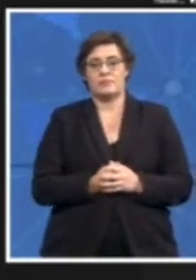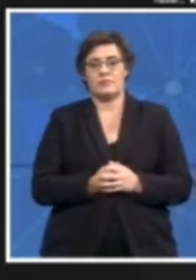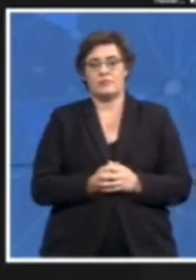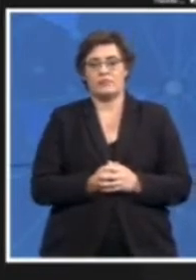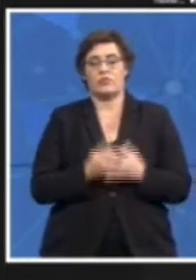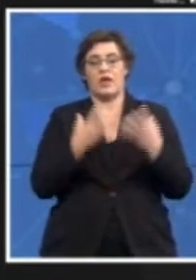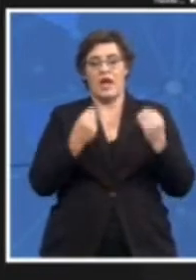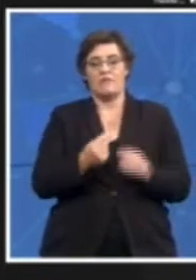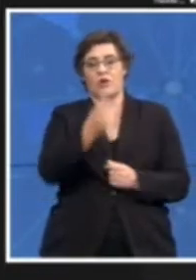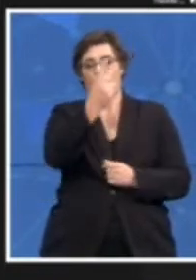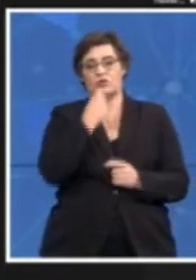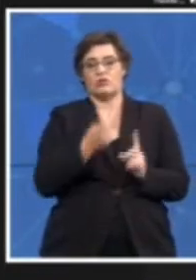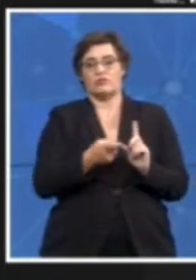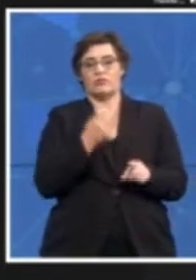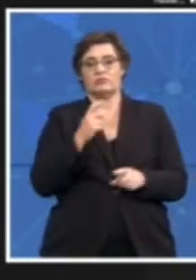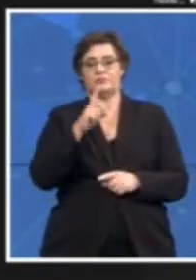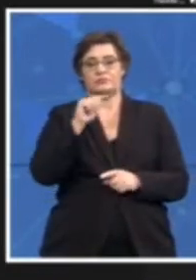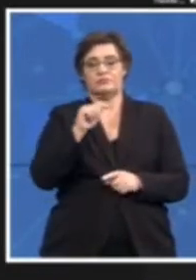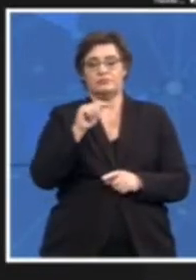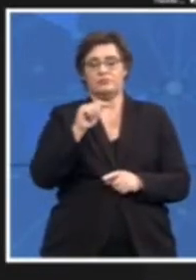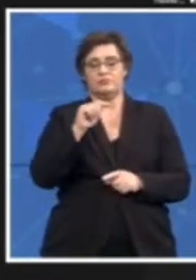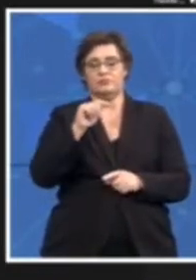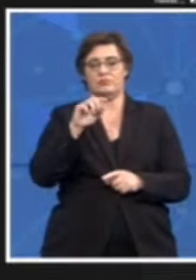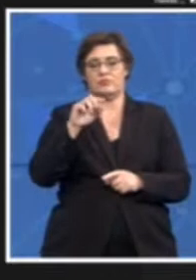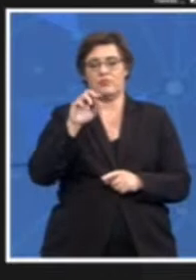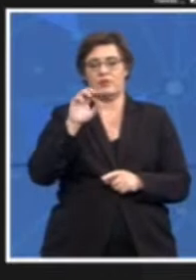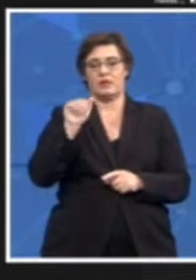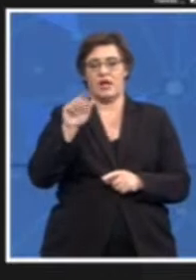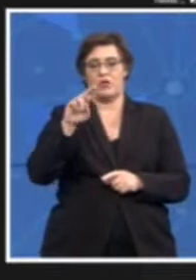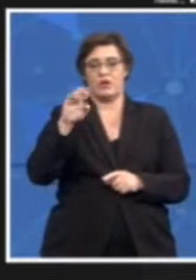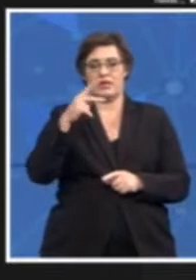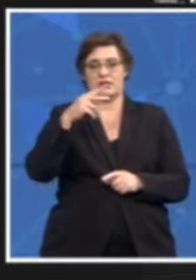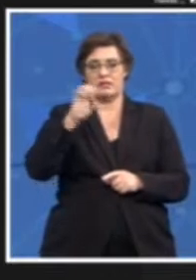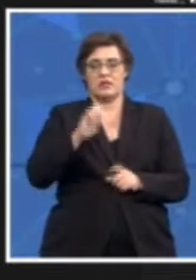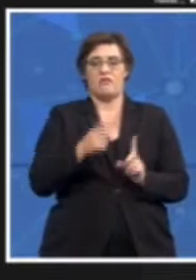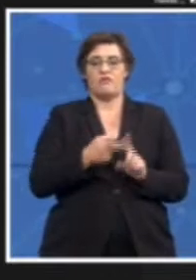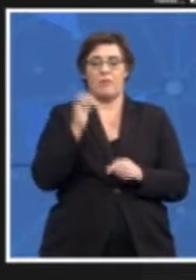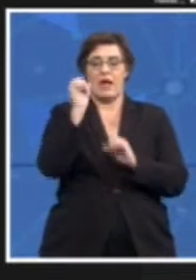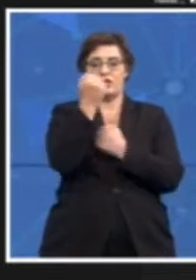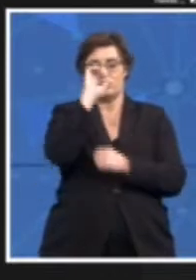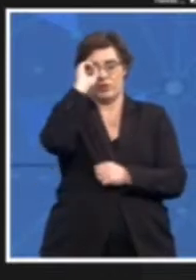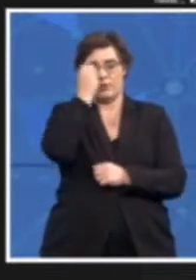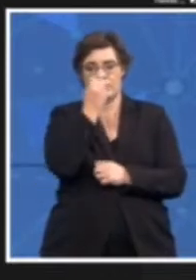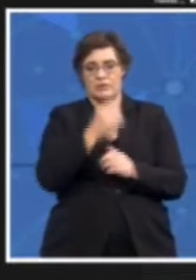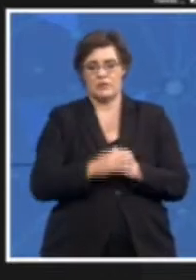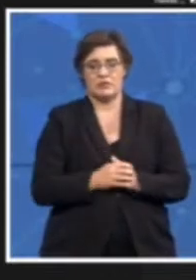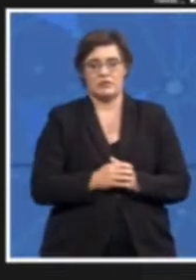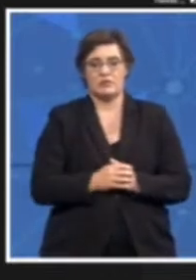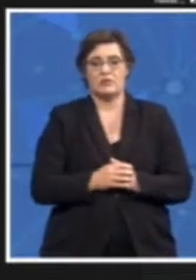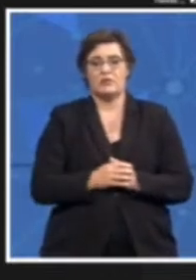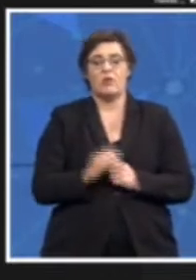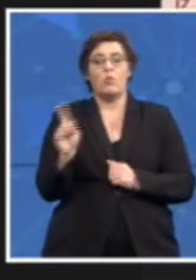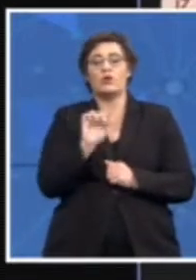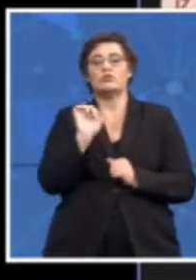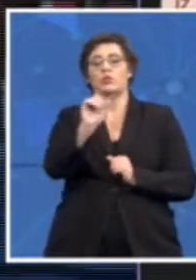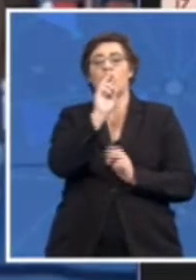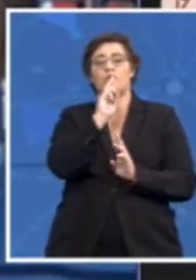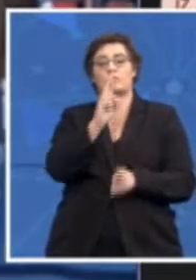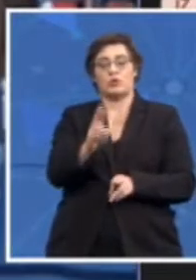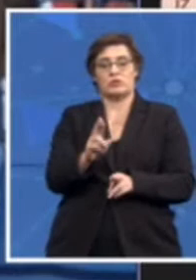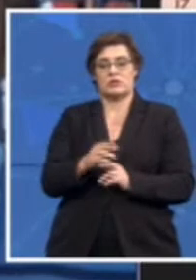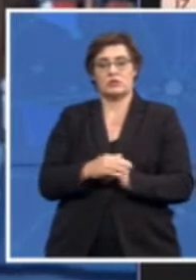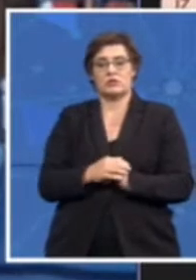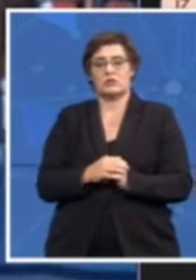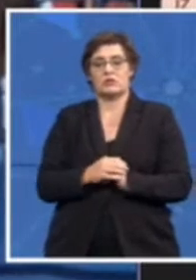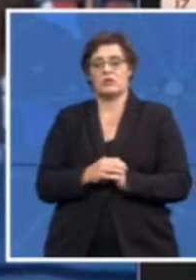Creamer of Engineering News. What is your response to Minister Enoch